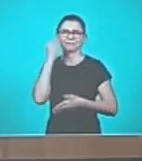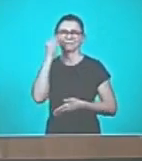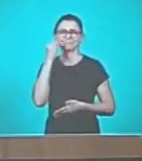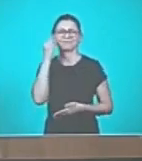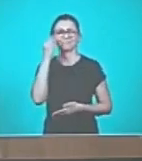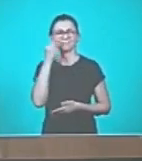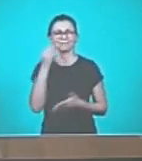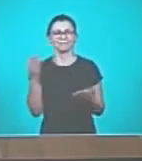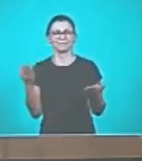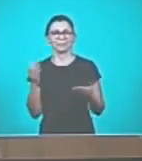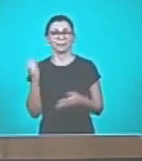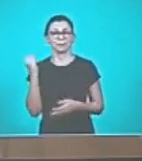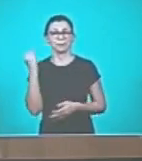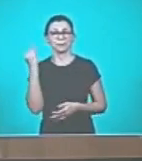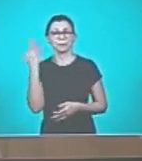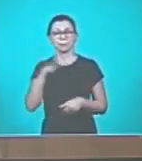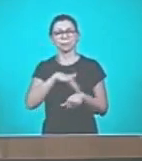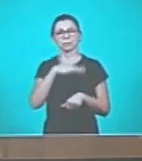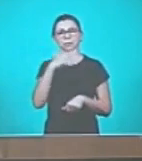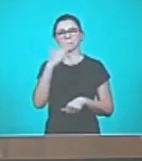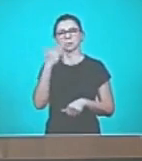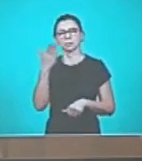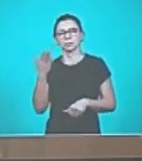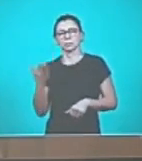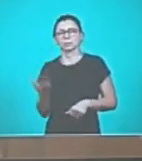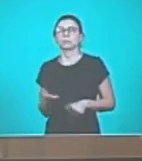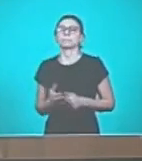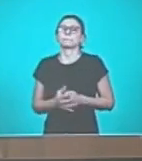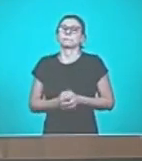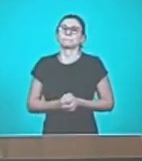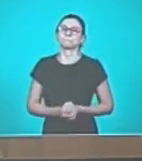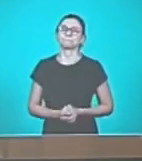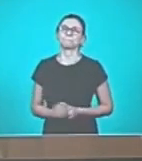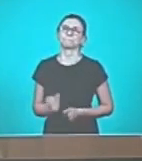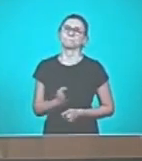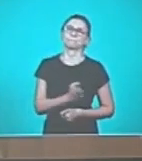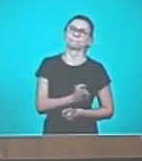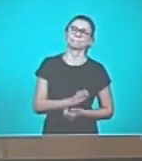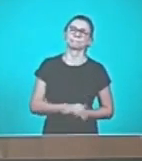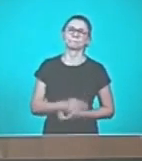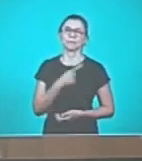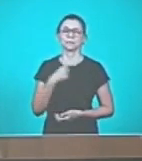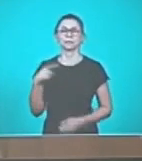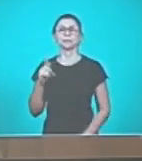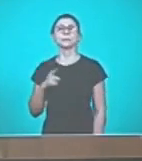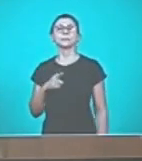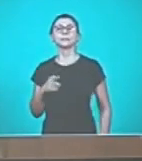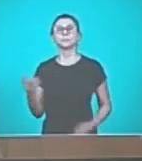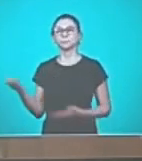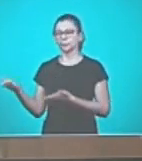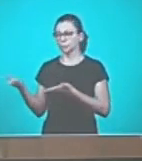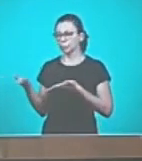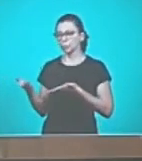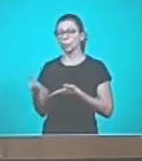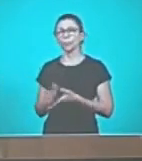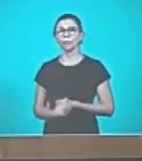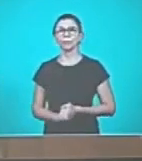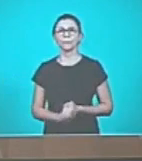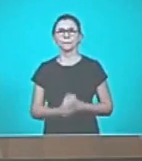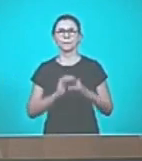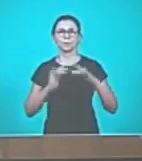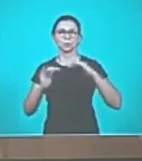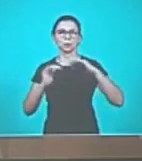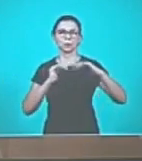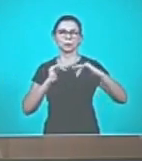with the brethren this experience of life last night, throughout the night. So, very well, Pastor Deducci is going to bring to us